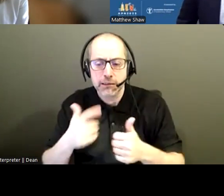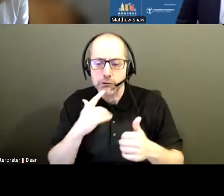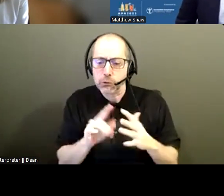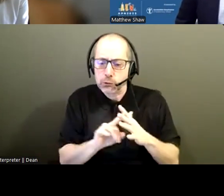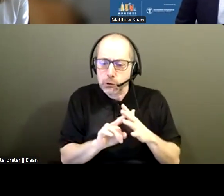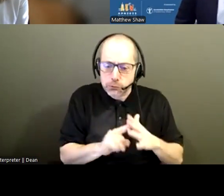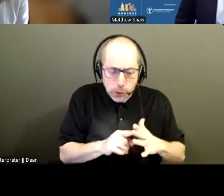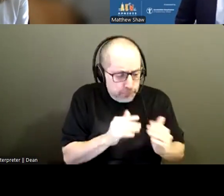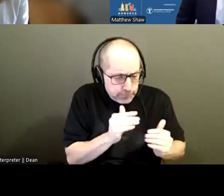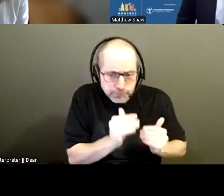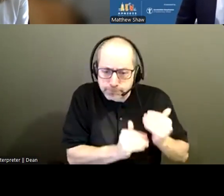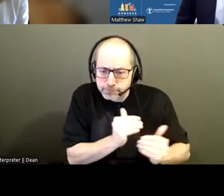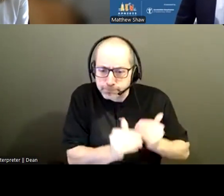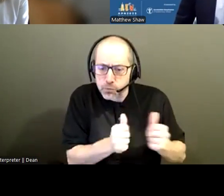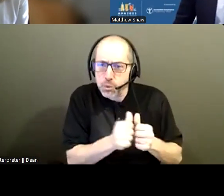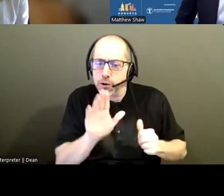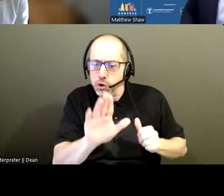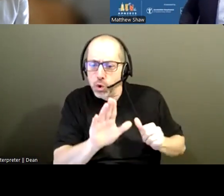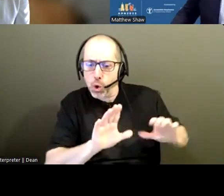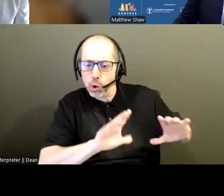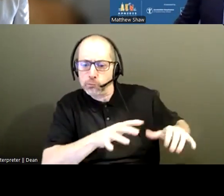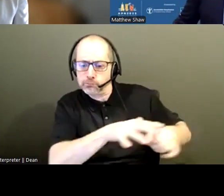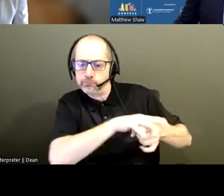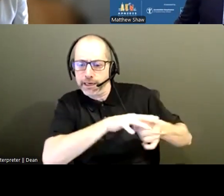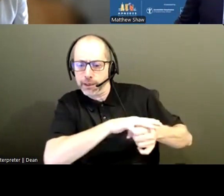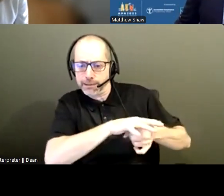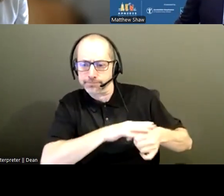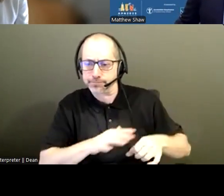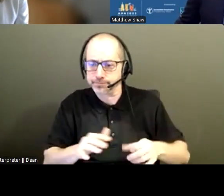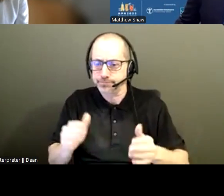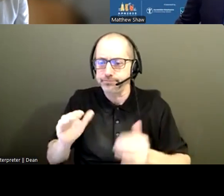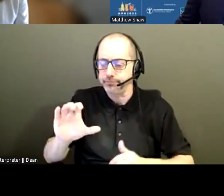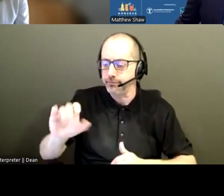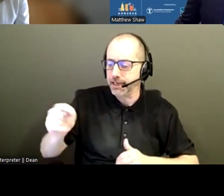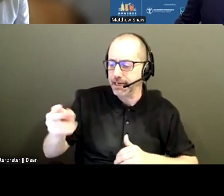practice organization. I think that understanding of organizational